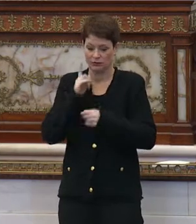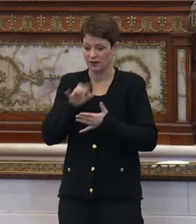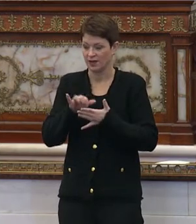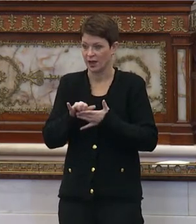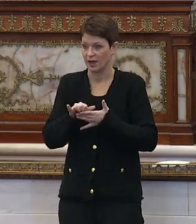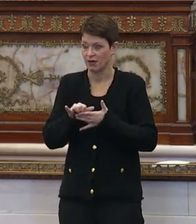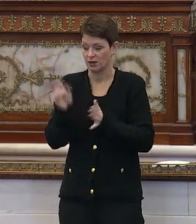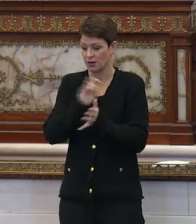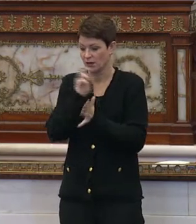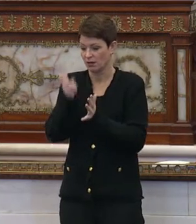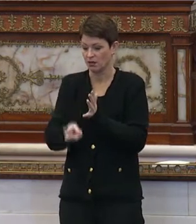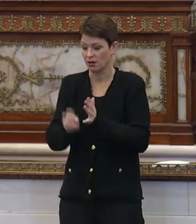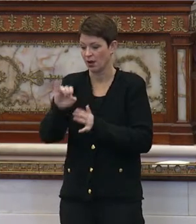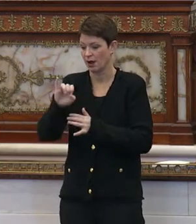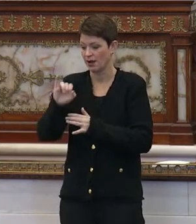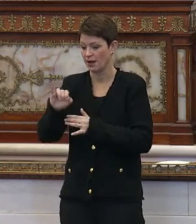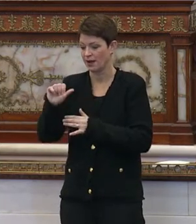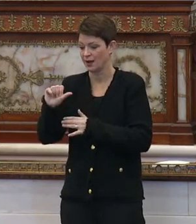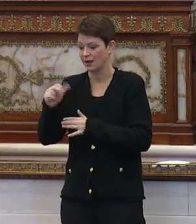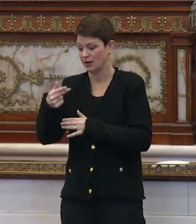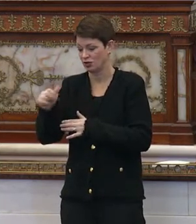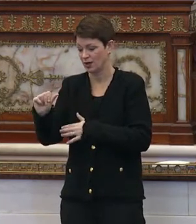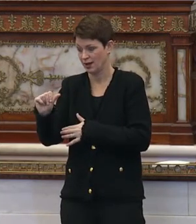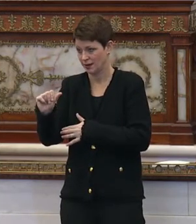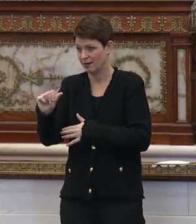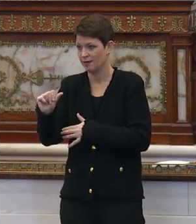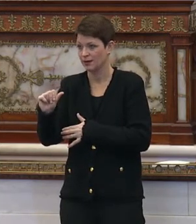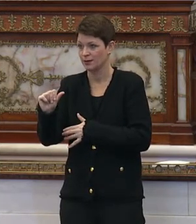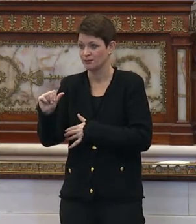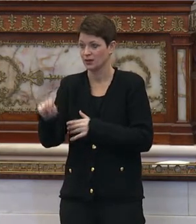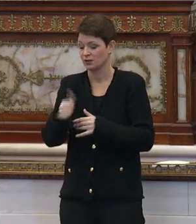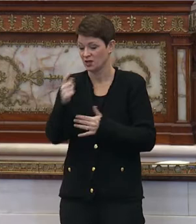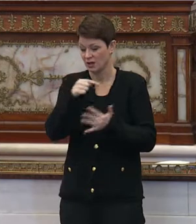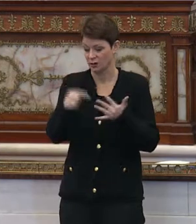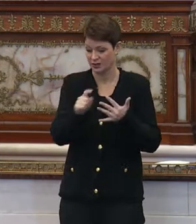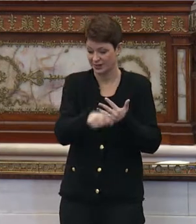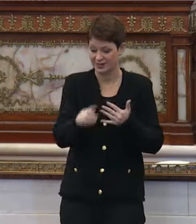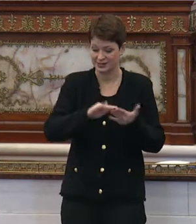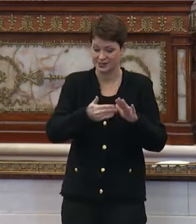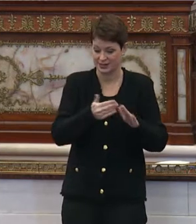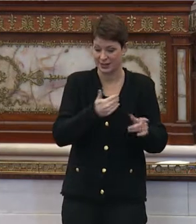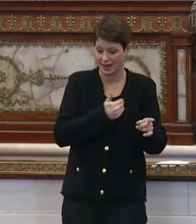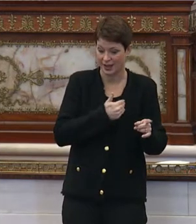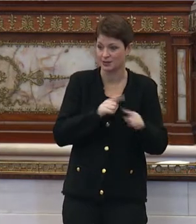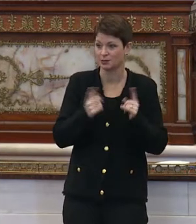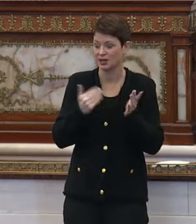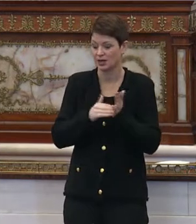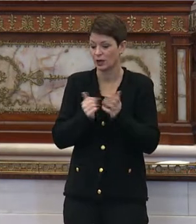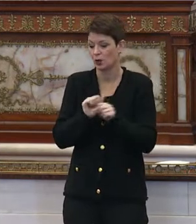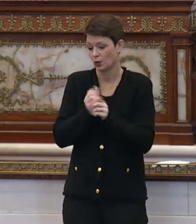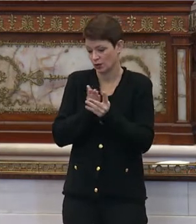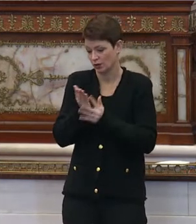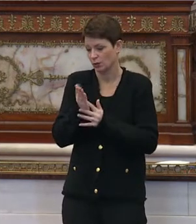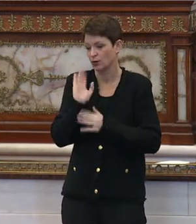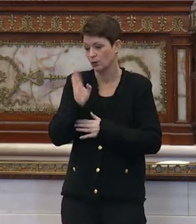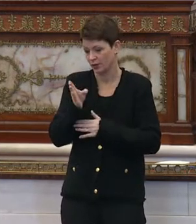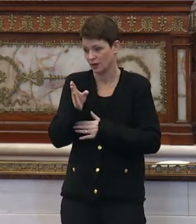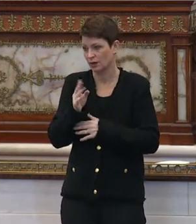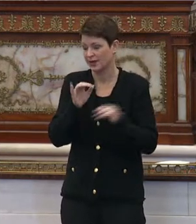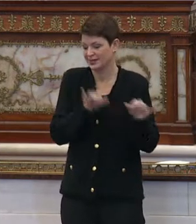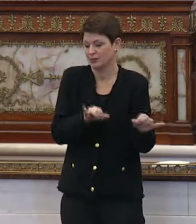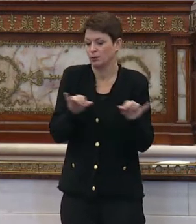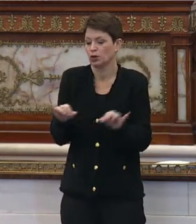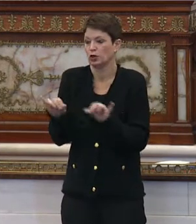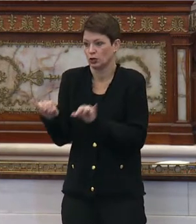went all in on IIJA, there's other needs that the city has. And so we'll be working through that. And